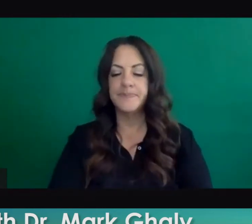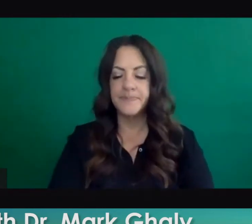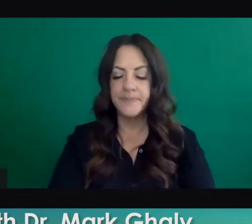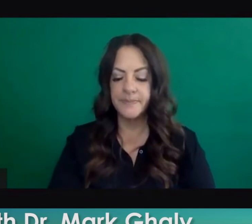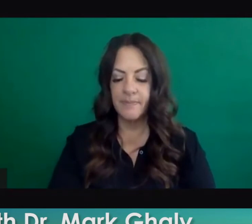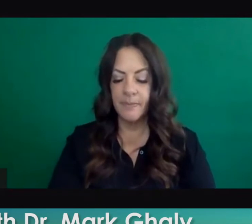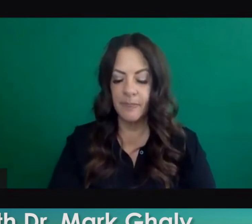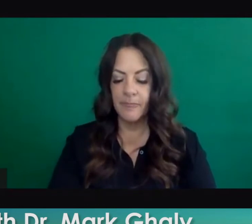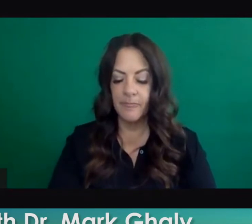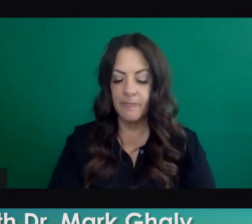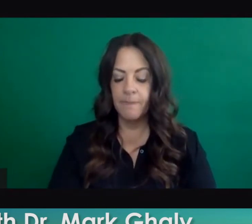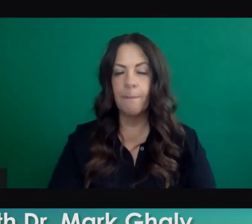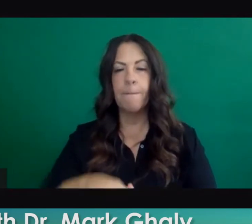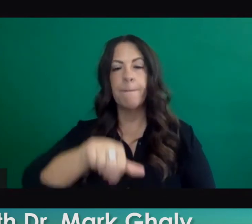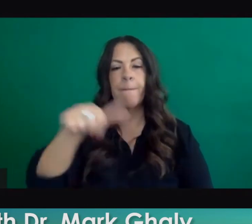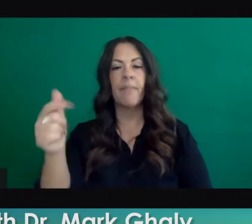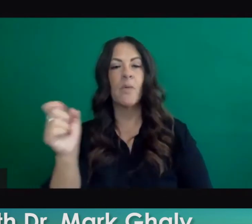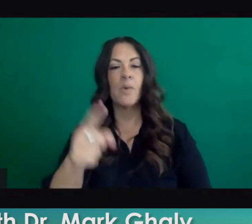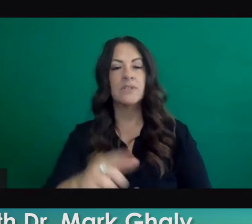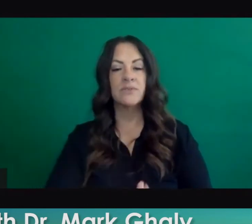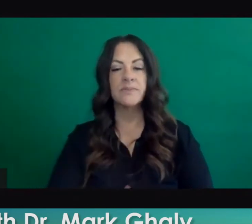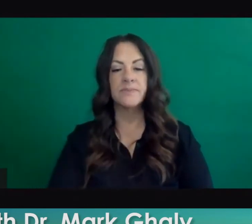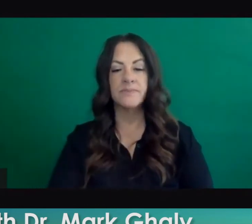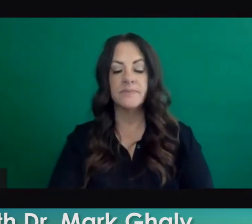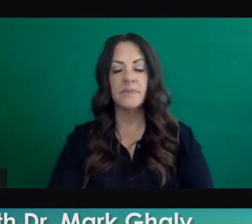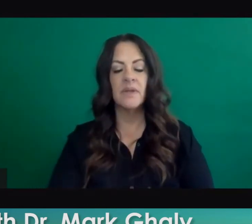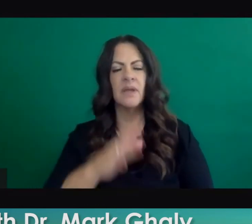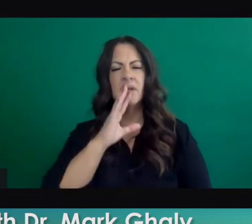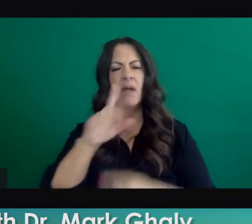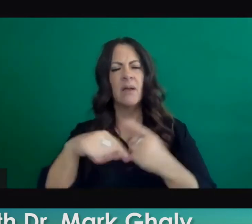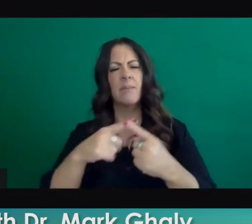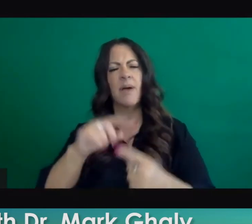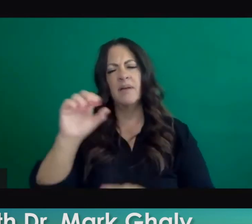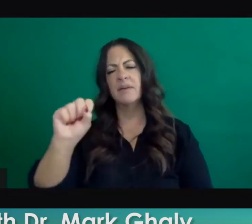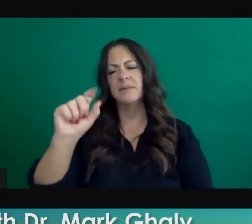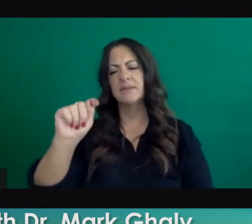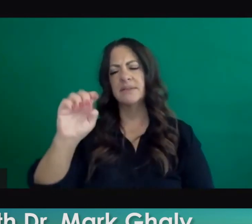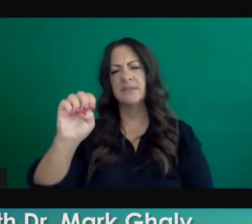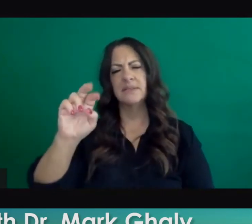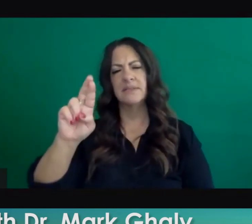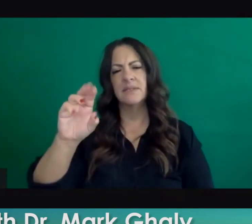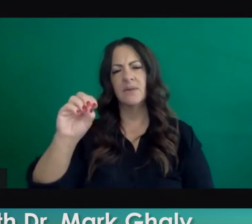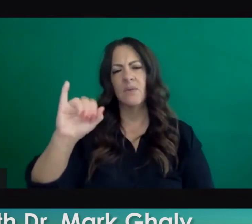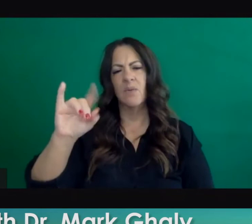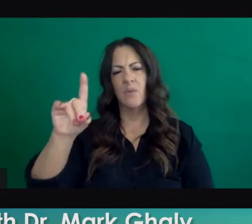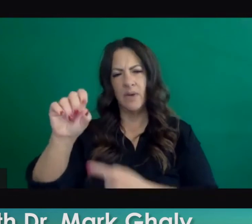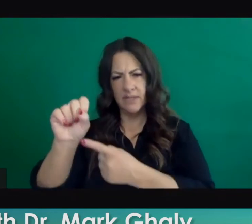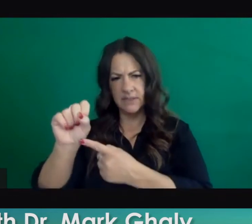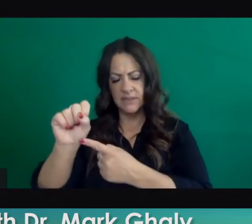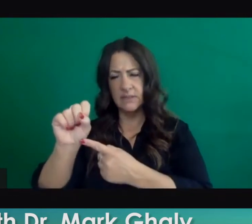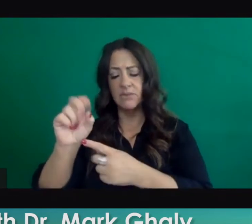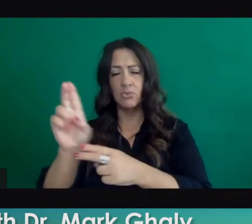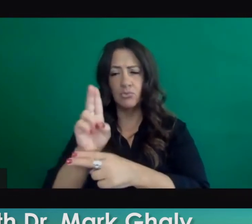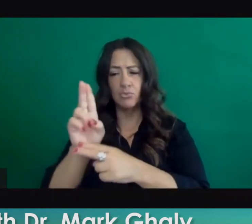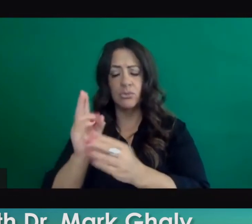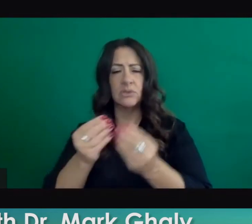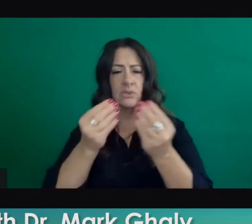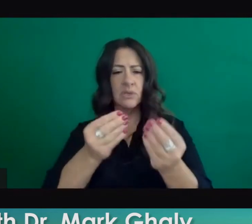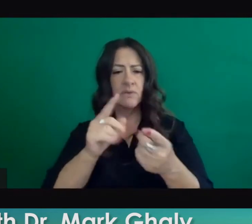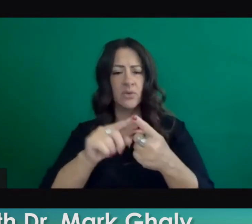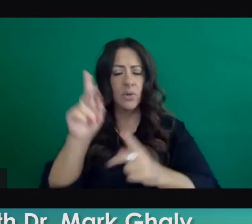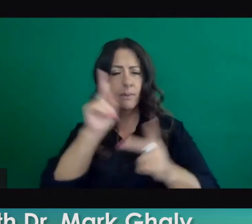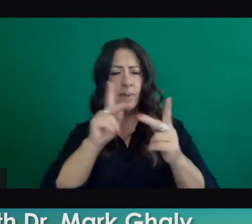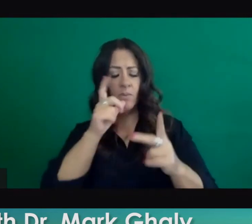with how the administration of steroids to hospitalized COVID patients might affect the